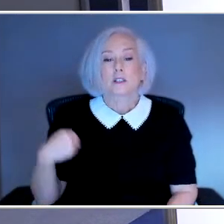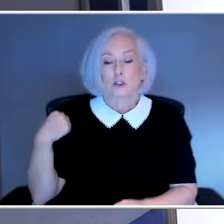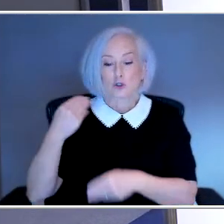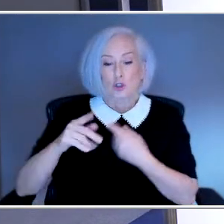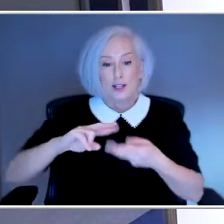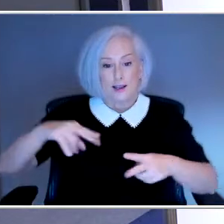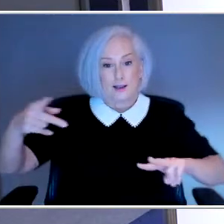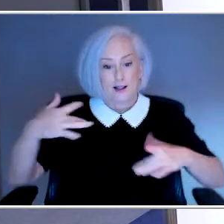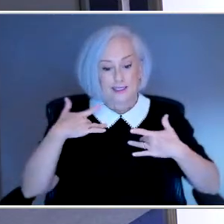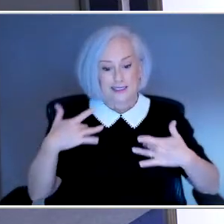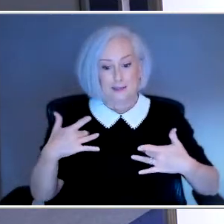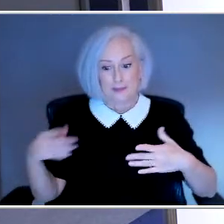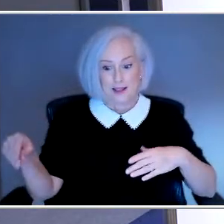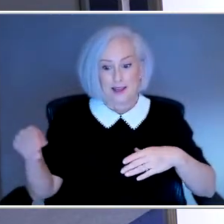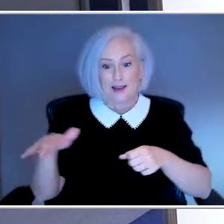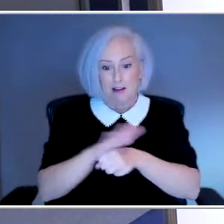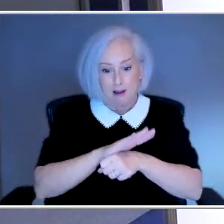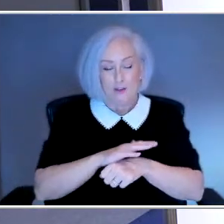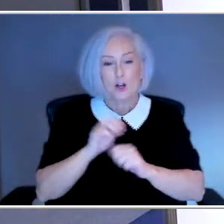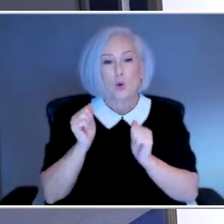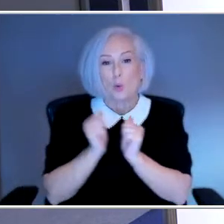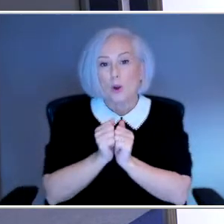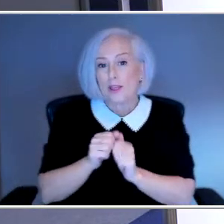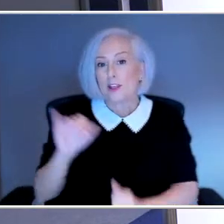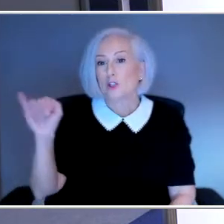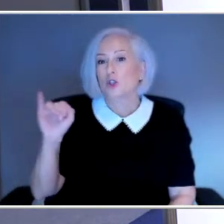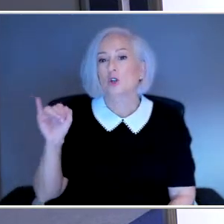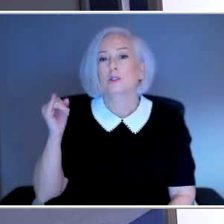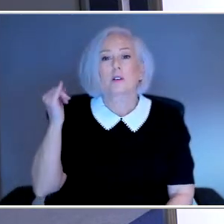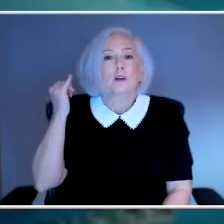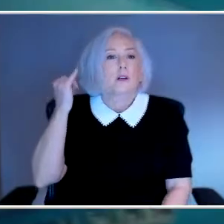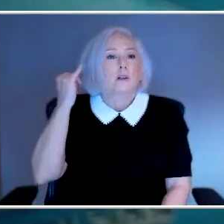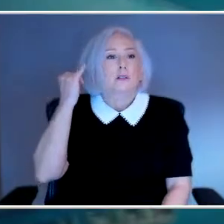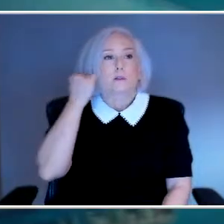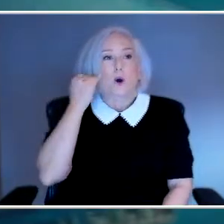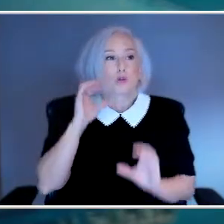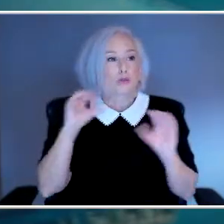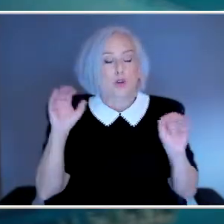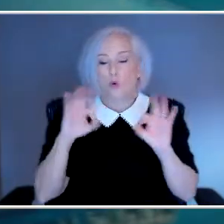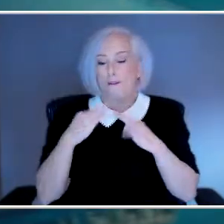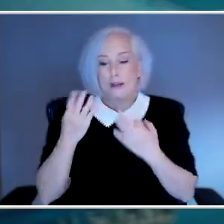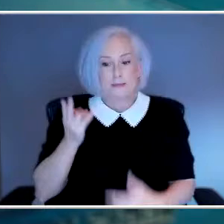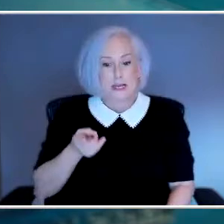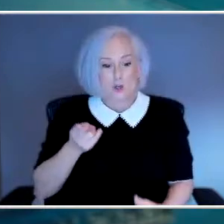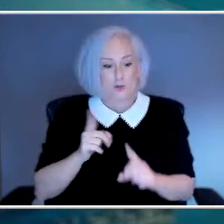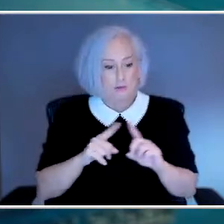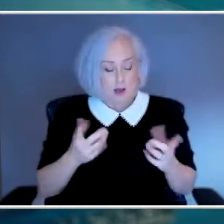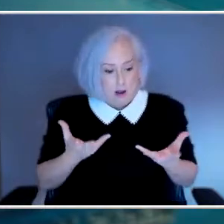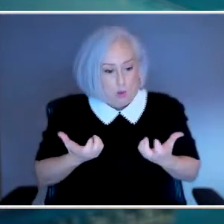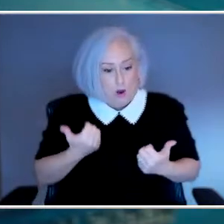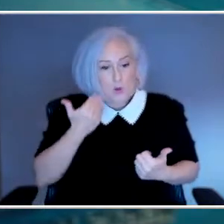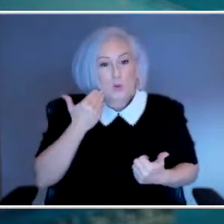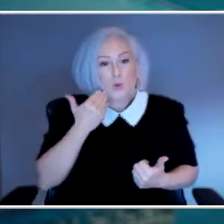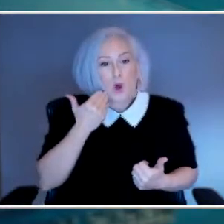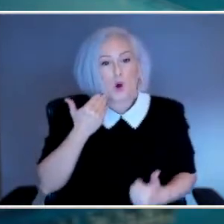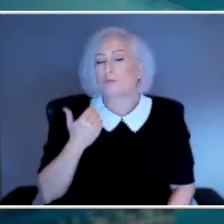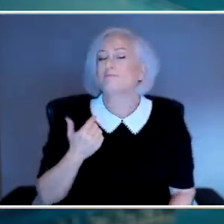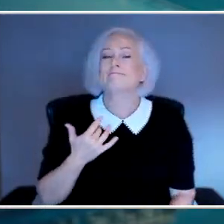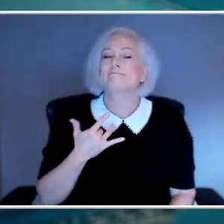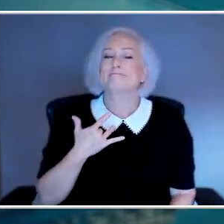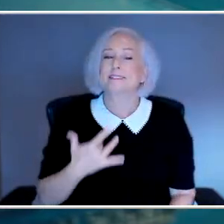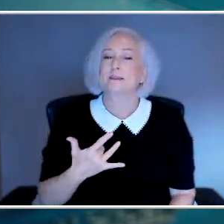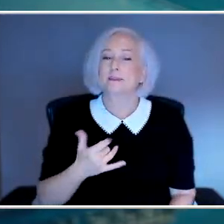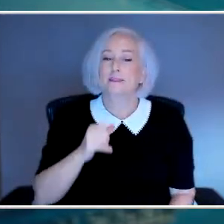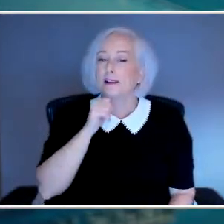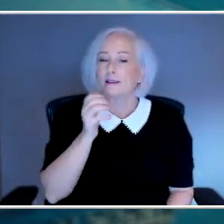if you have a family history? What if you just want to know? Yeah, so if you just want to know, typically that is not covered by insurance.